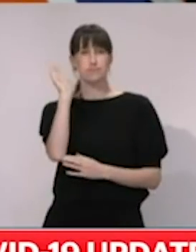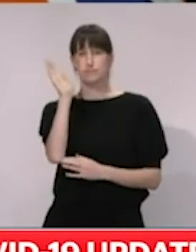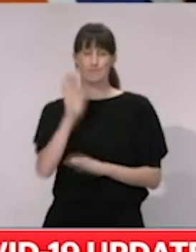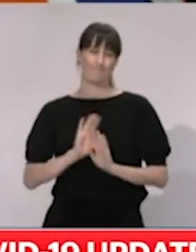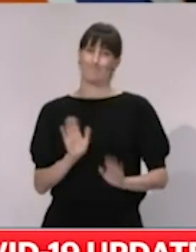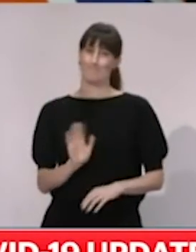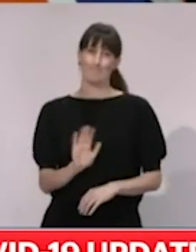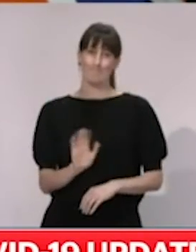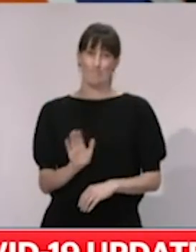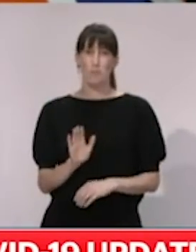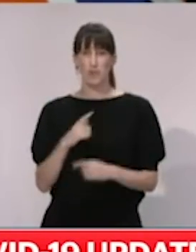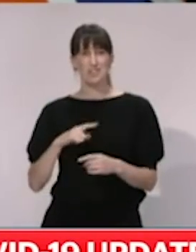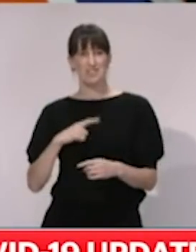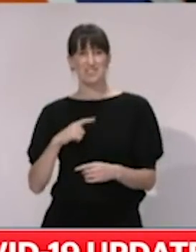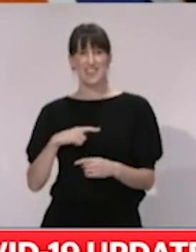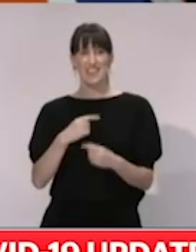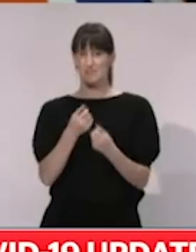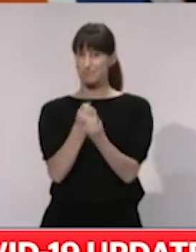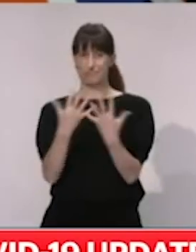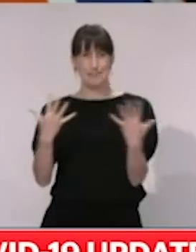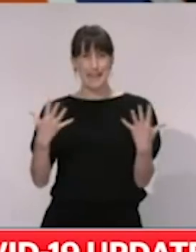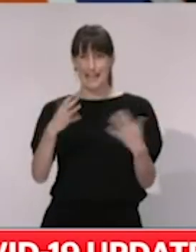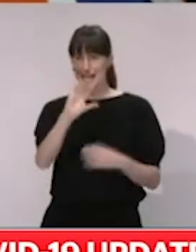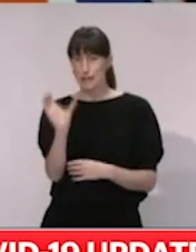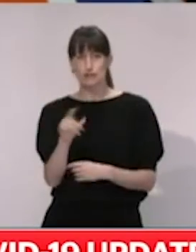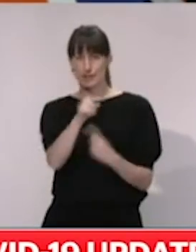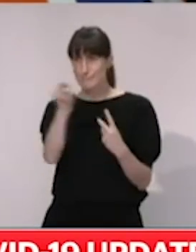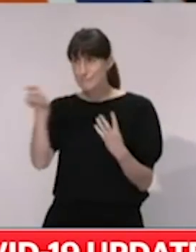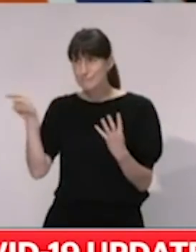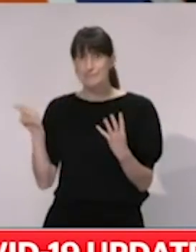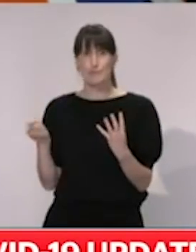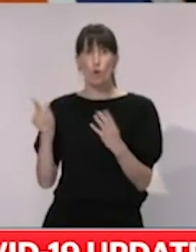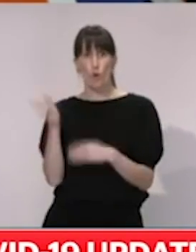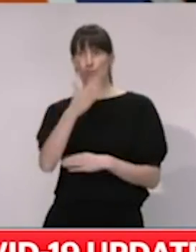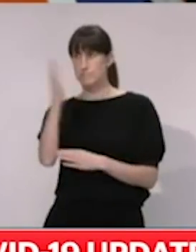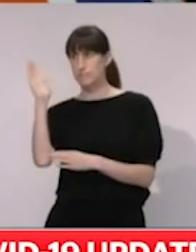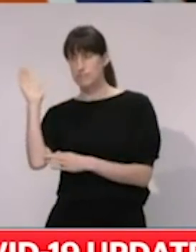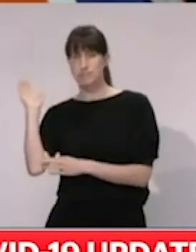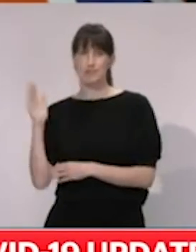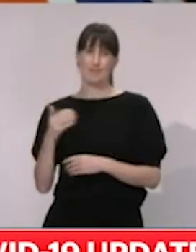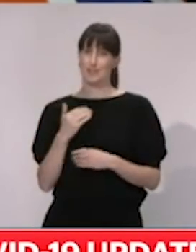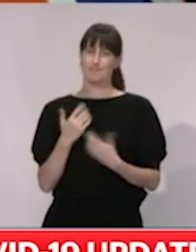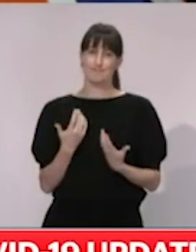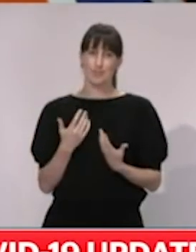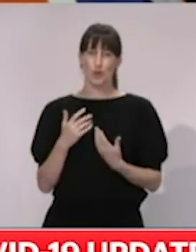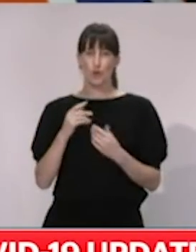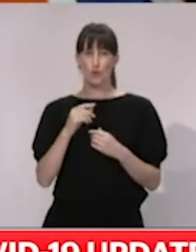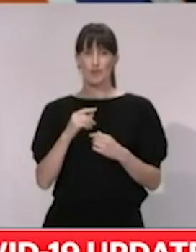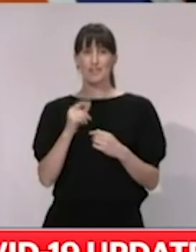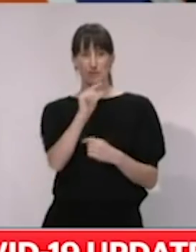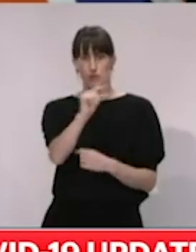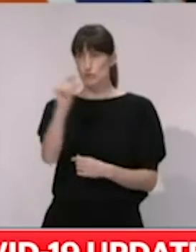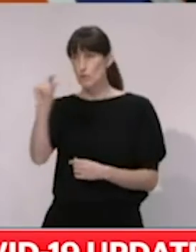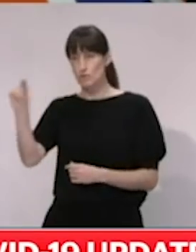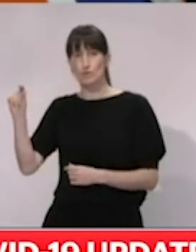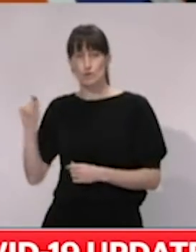very short. However, if there's something that member states speak about that I think it's in New Zealand's interest to intervene on, I